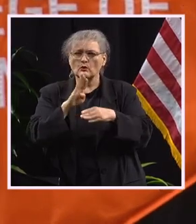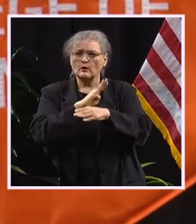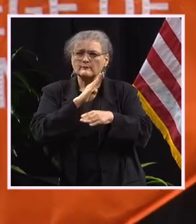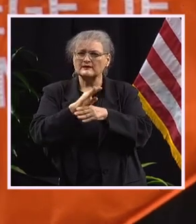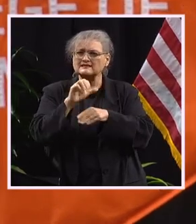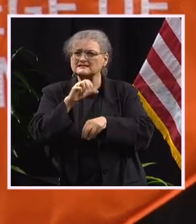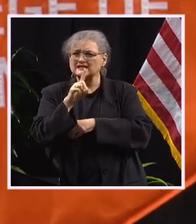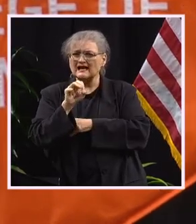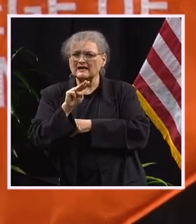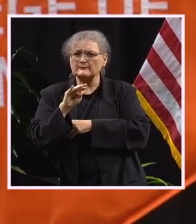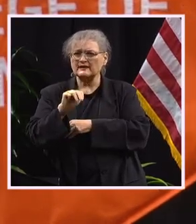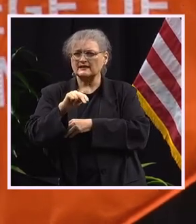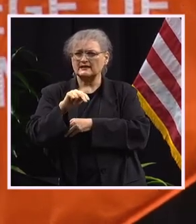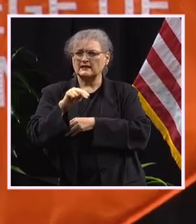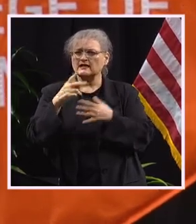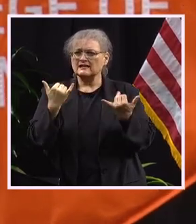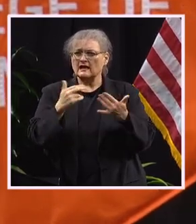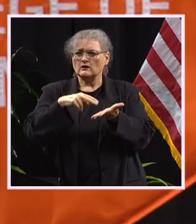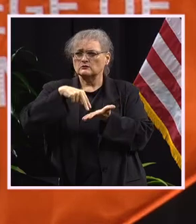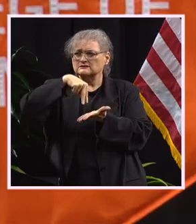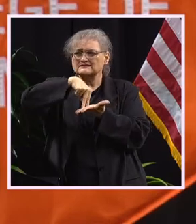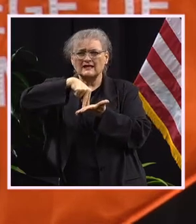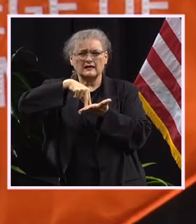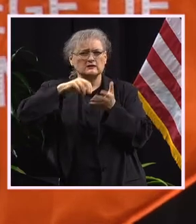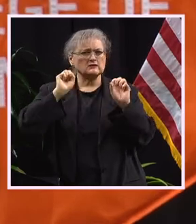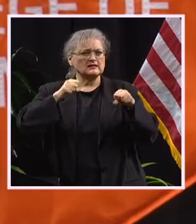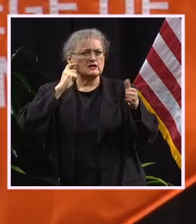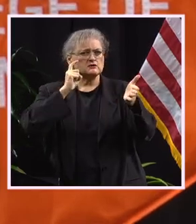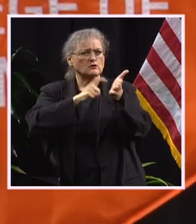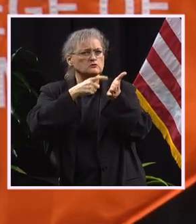please stand so we can recognize you?